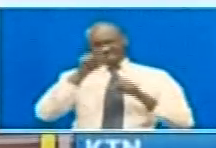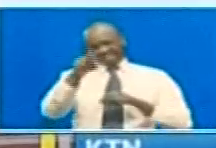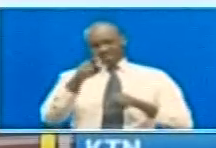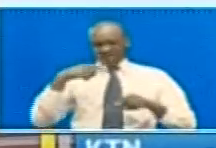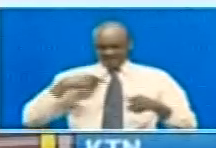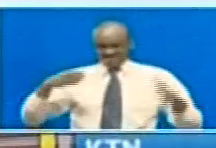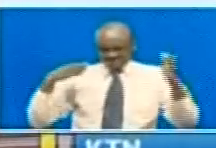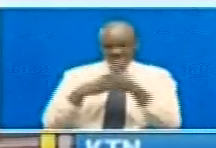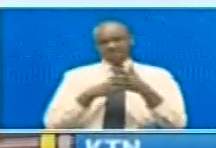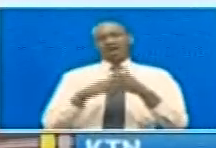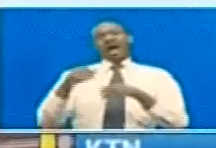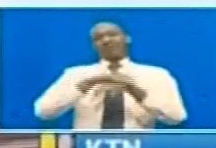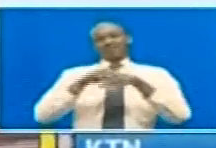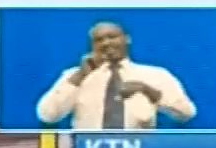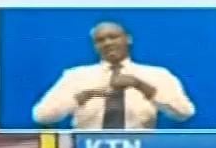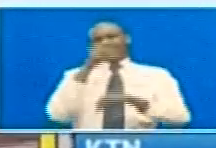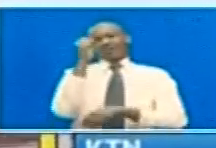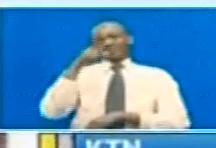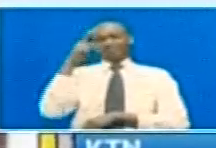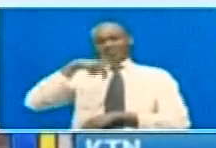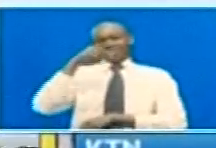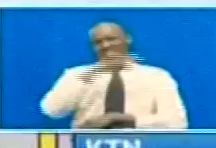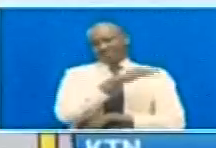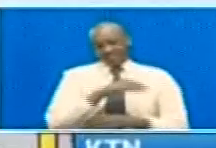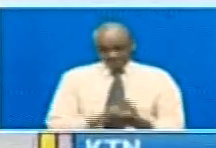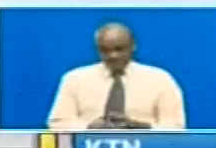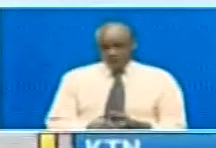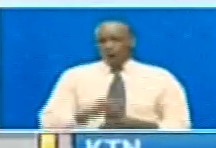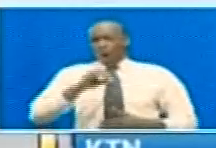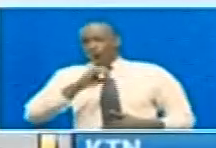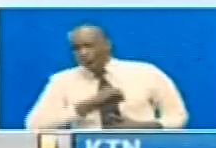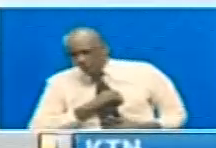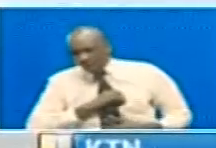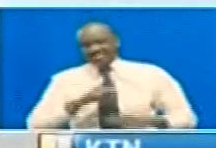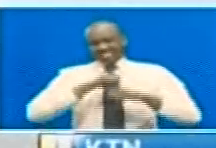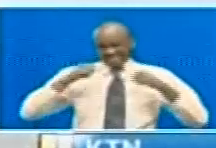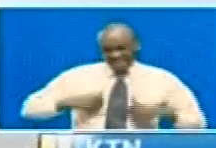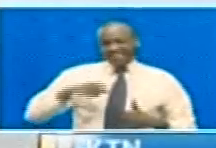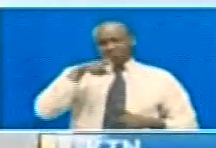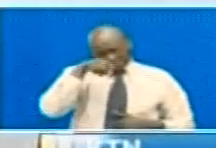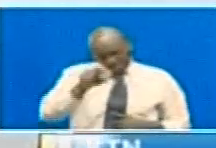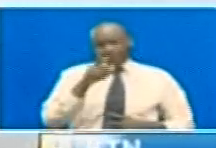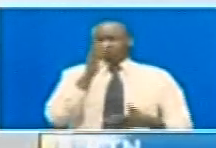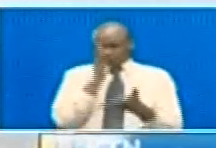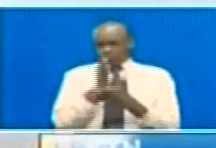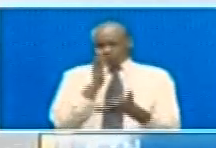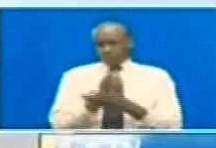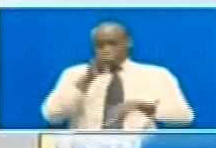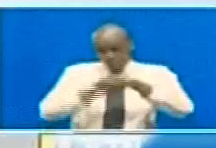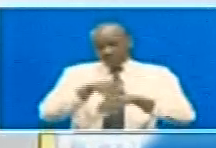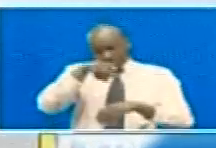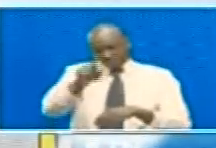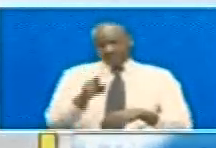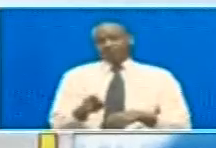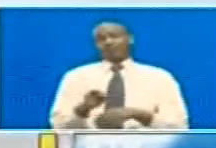Africans after 5 p.m. And you're asking you, are the owners of the Chinese restaurant justified in restricting admission at